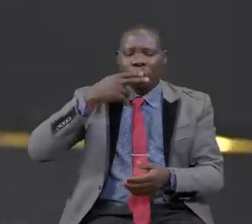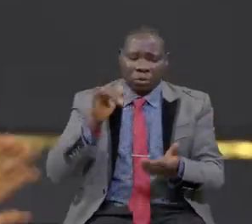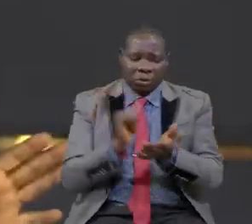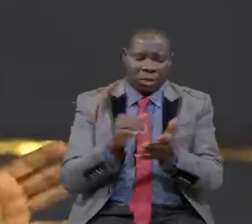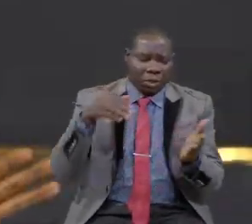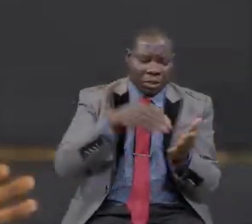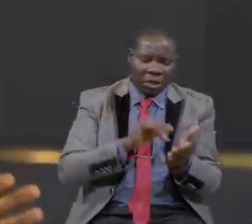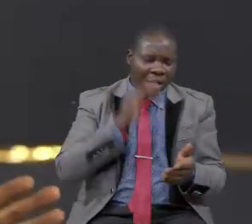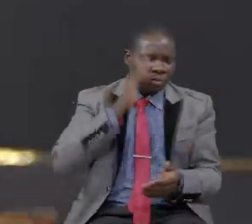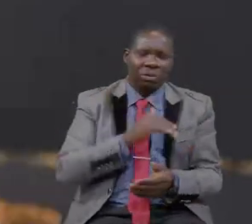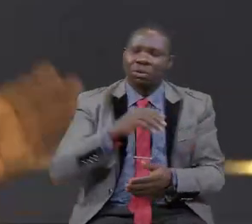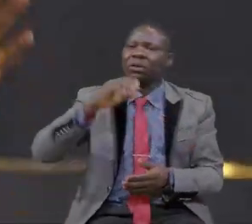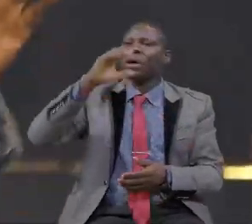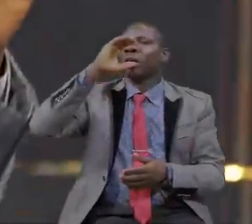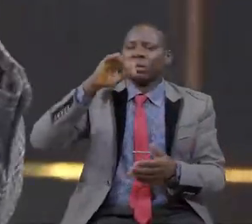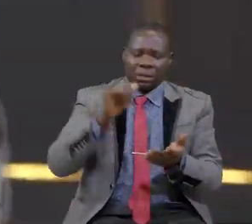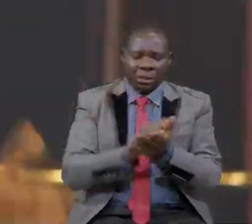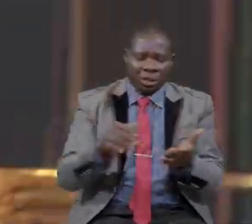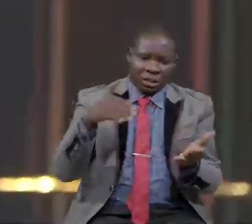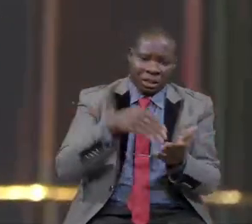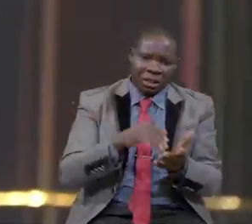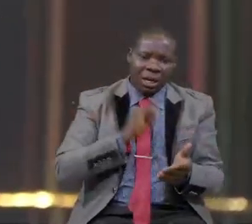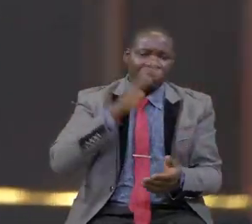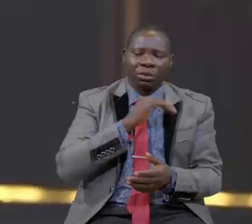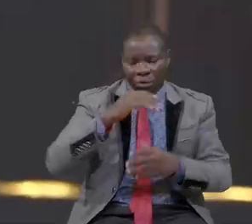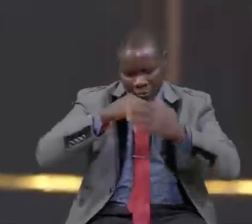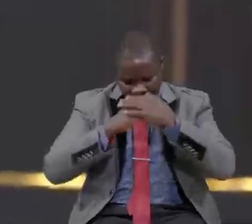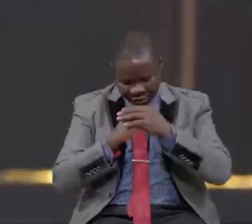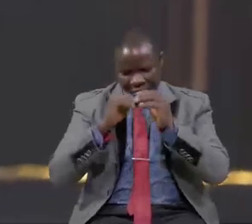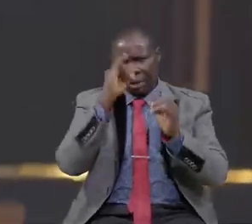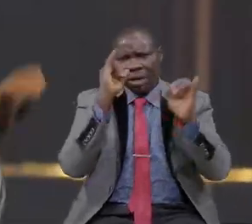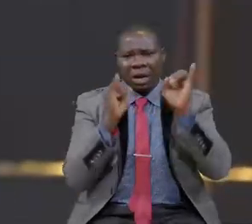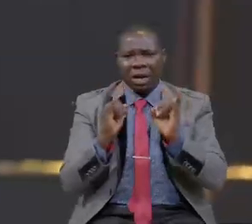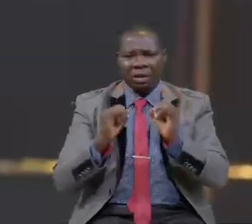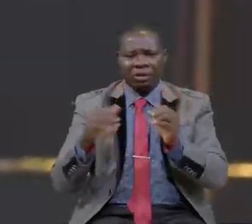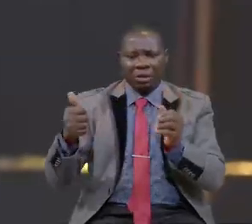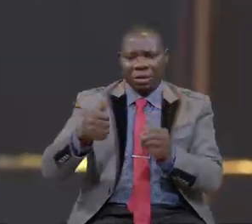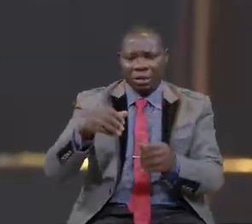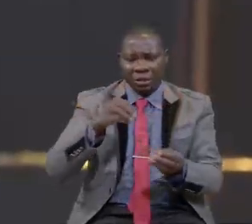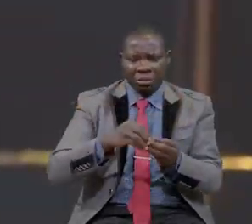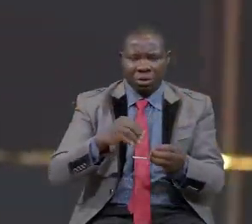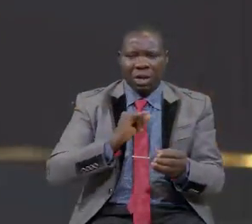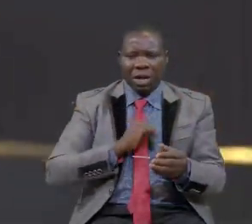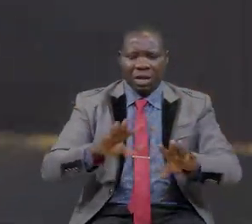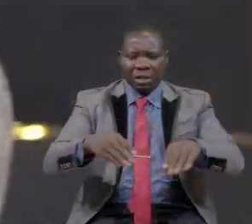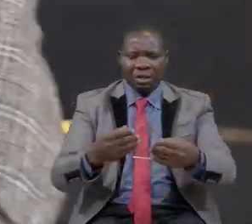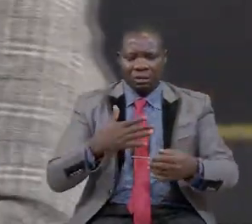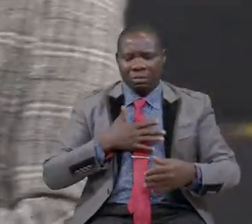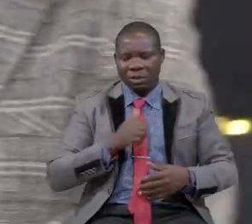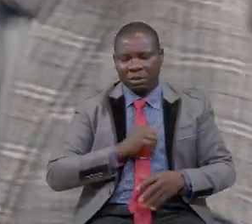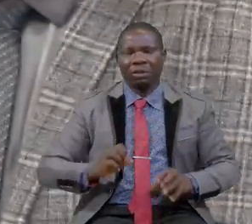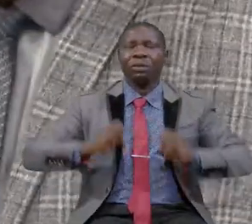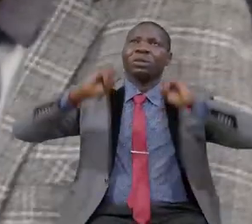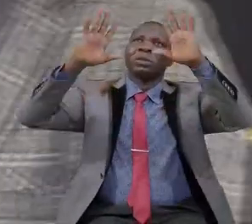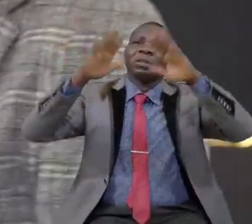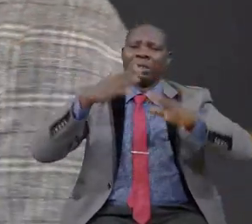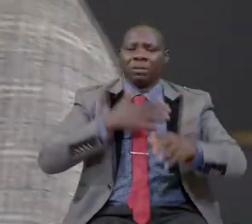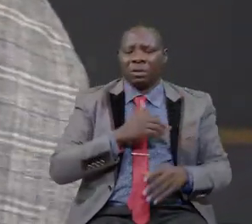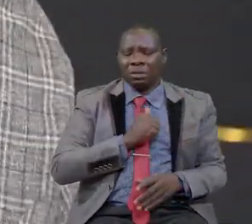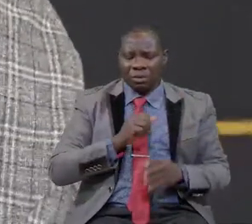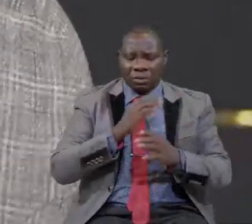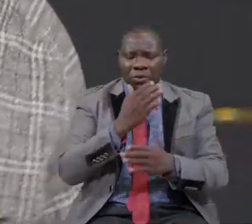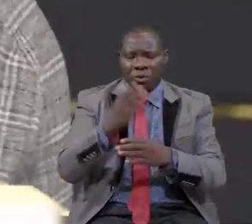idols anymore. I give myself completely unto you. You put them away and the